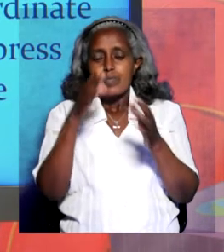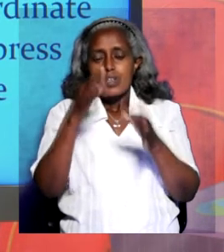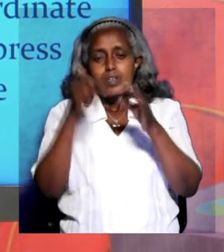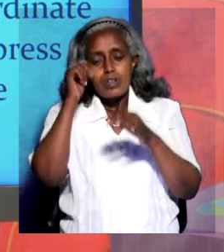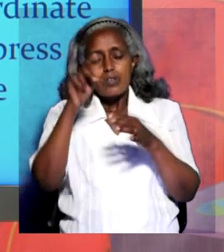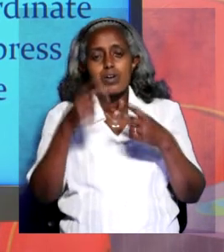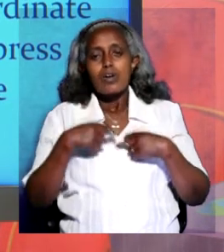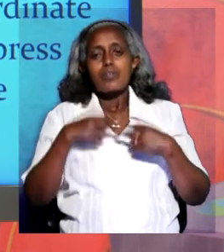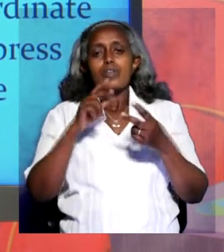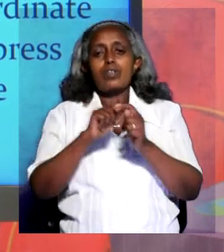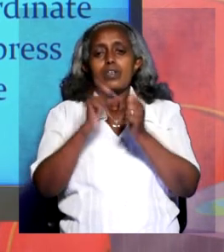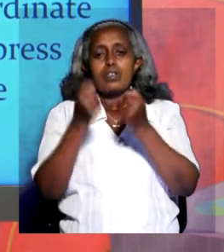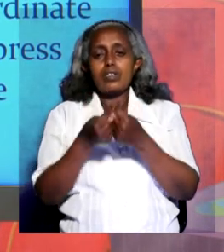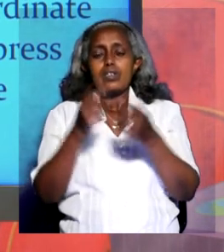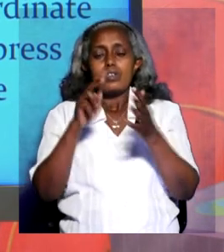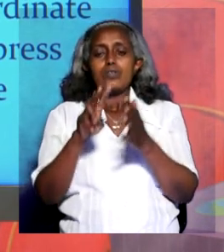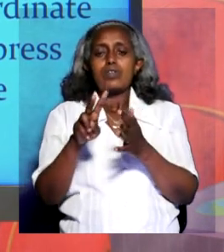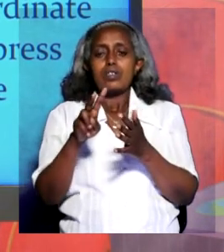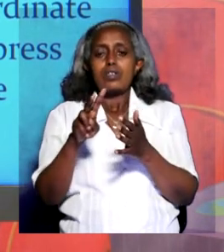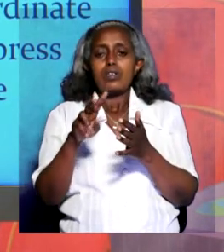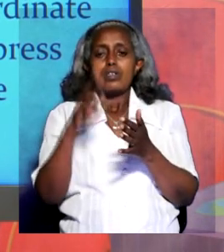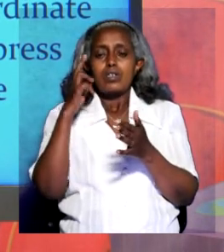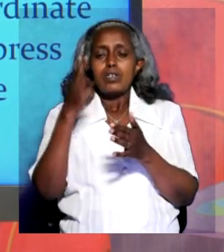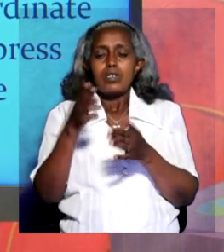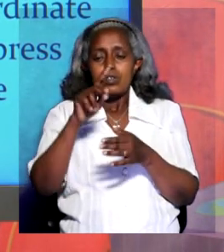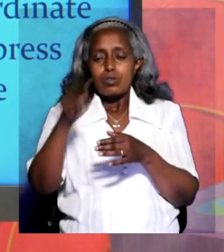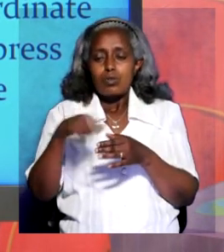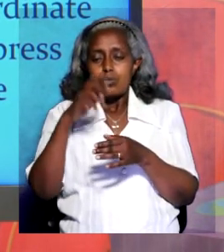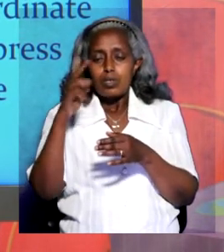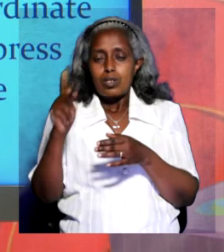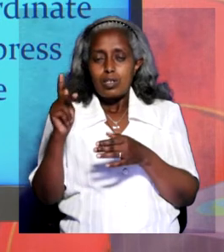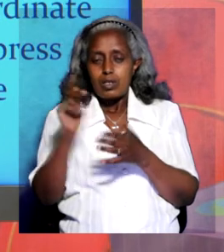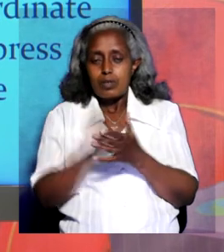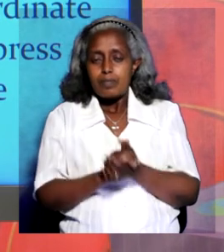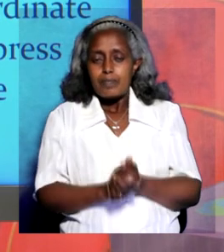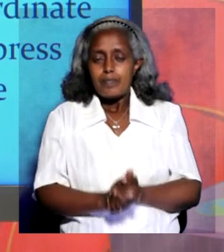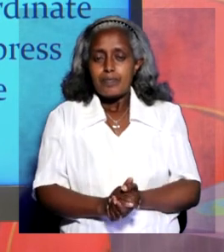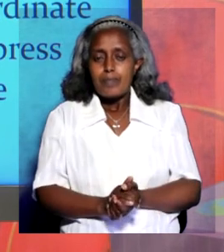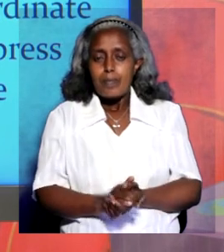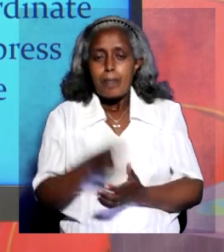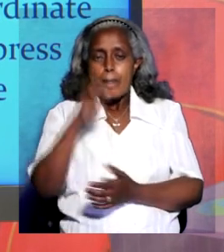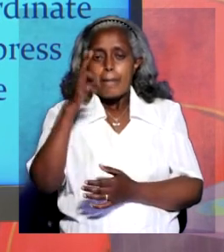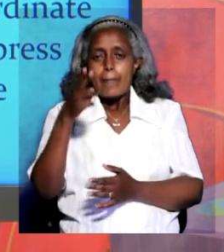you have a translation vector h comma k,